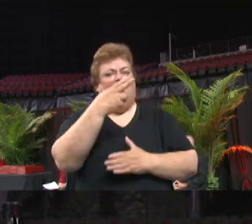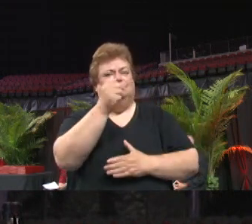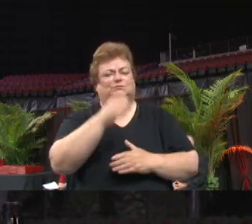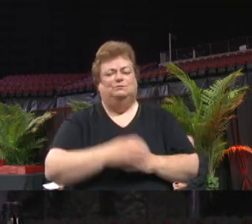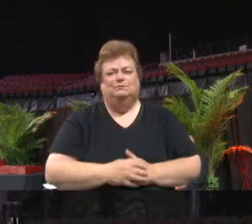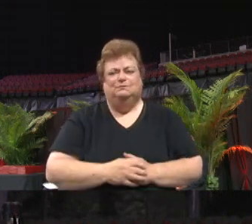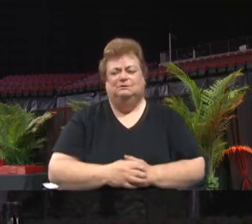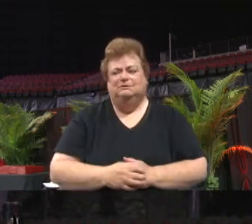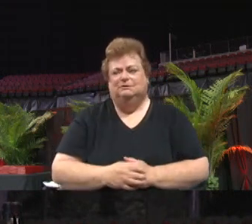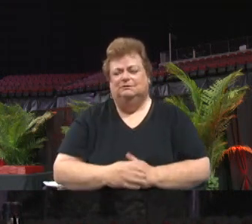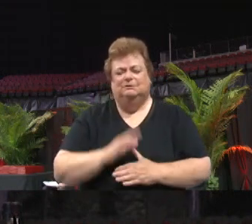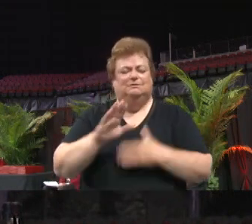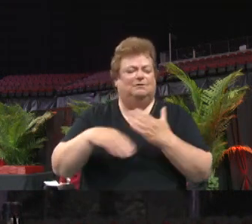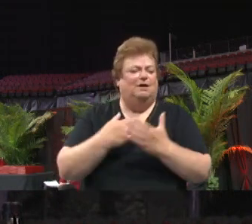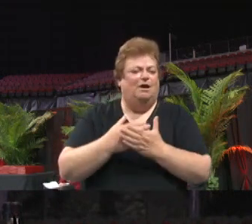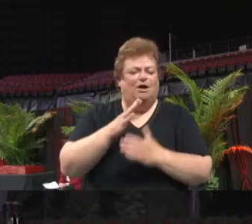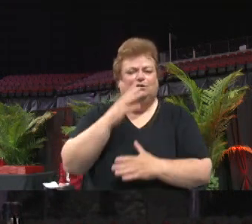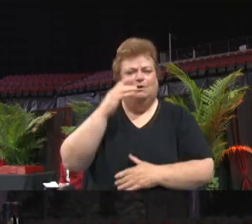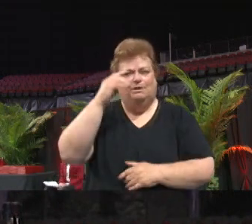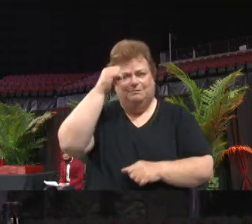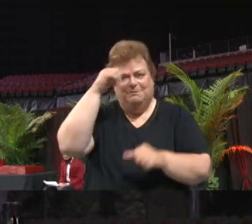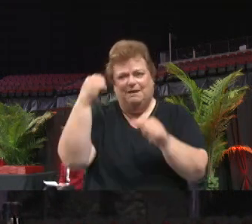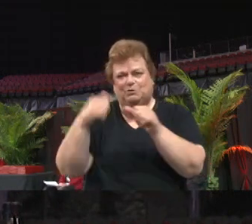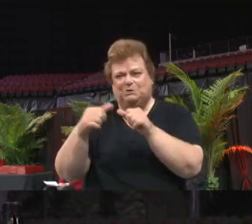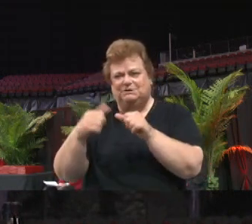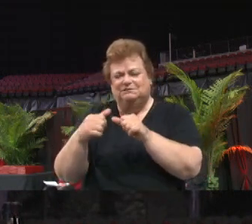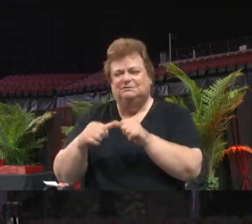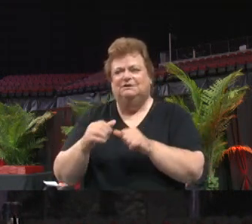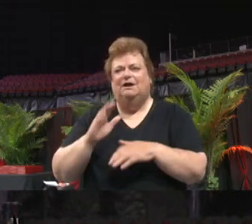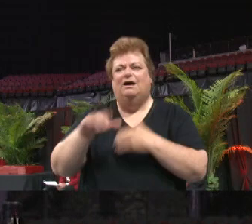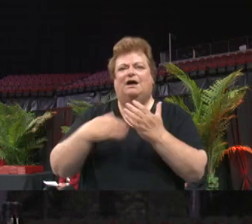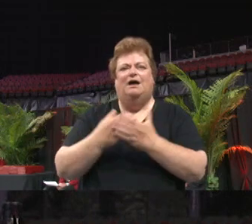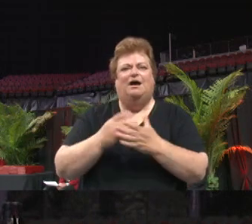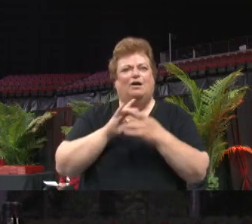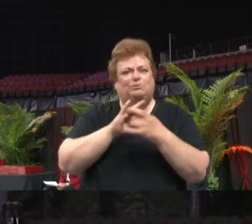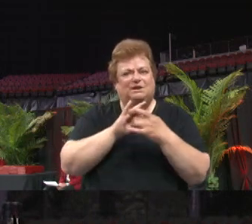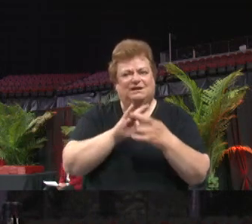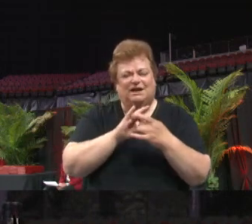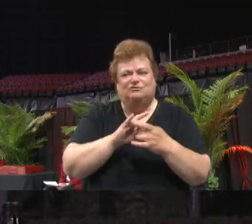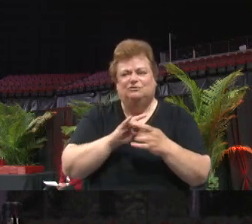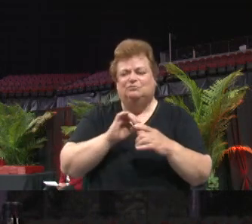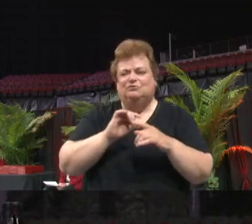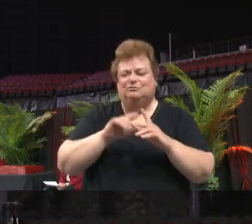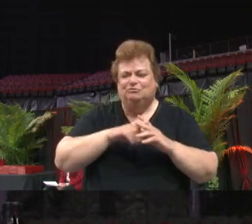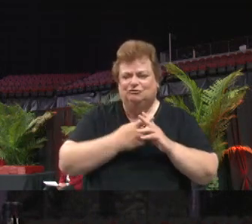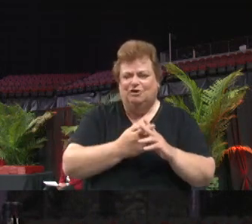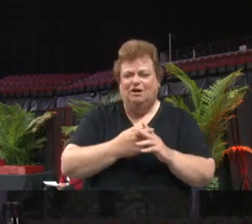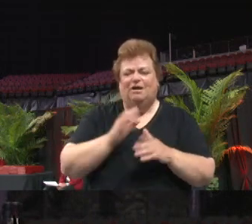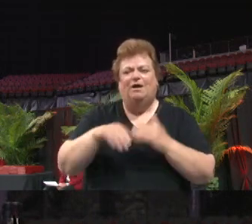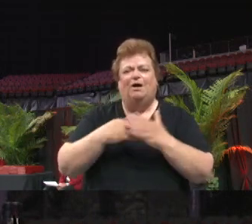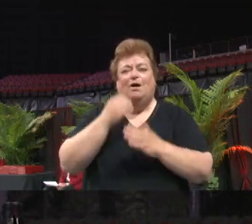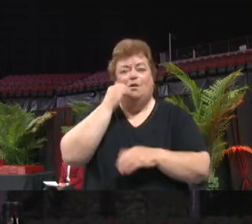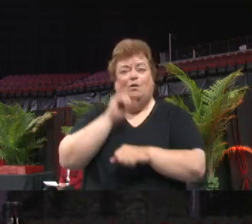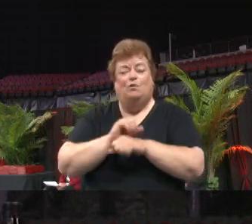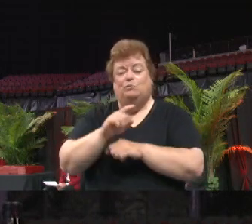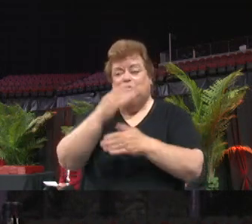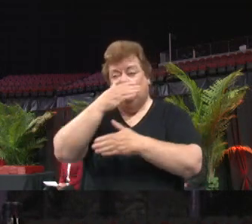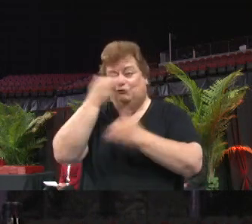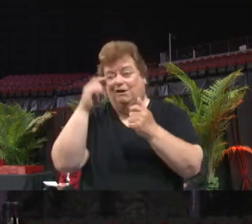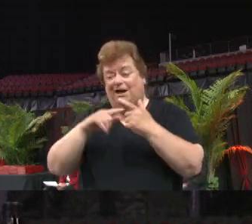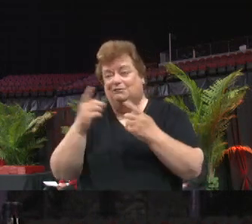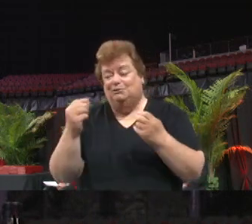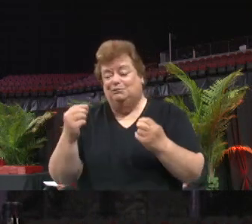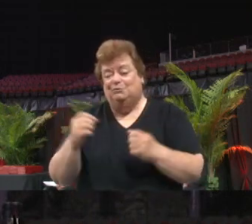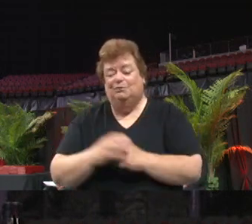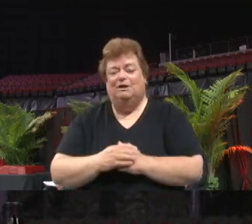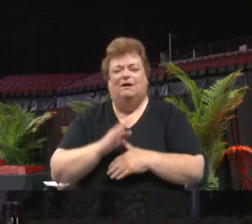All those memories you're gonna make, all those relationships you're gonna start, all the homework you forgot about doing, and